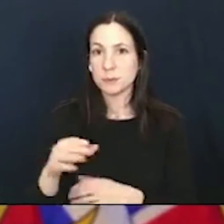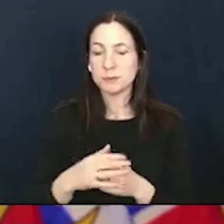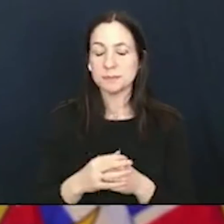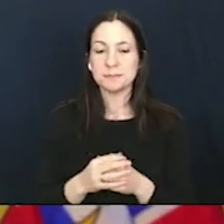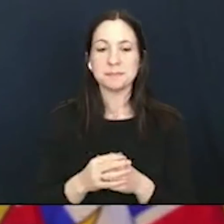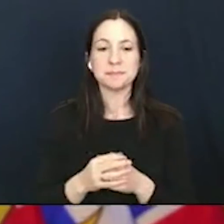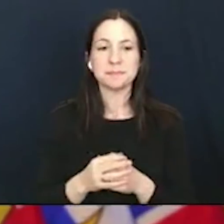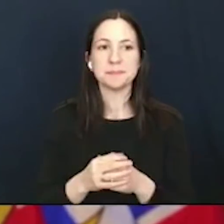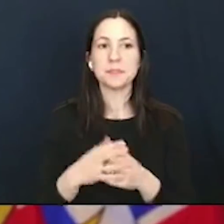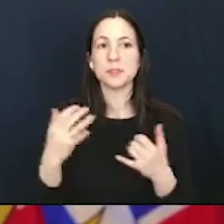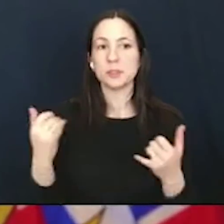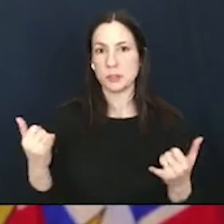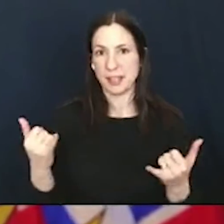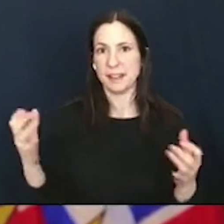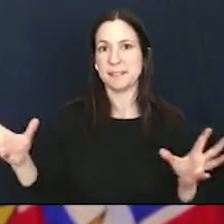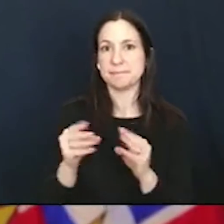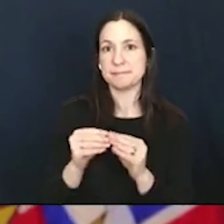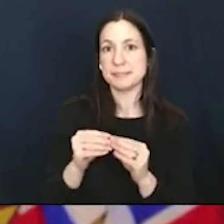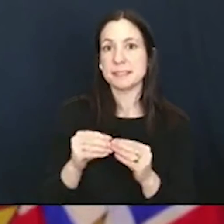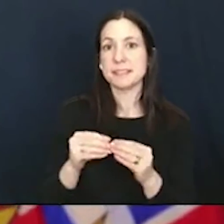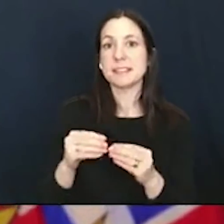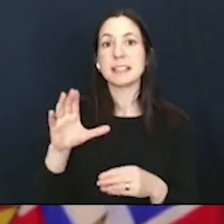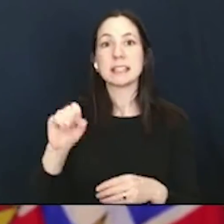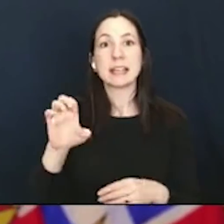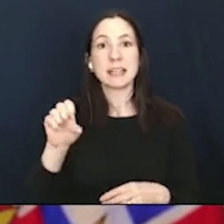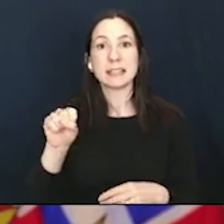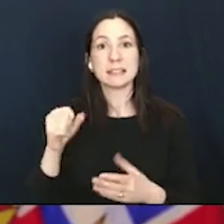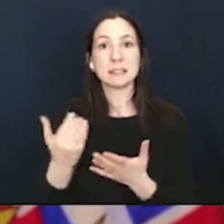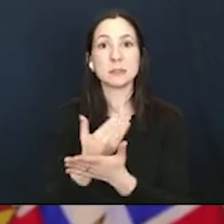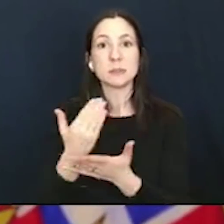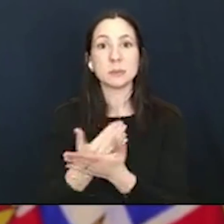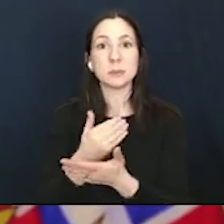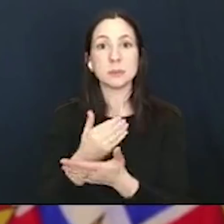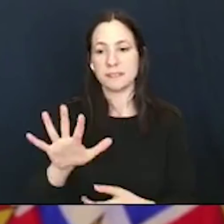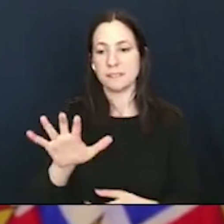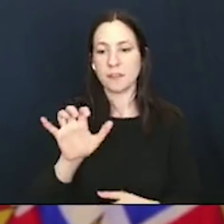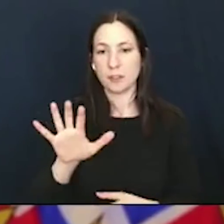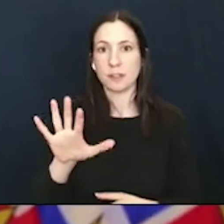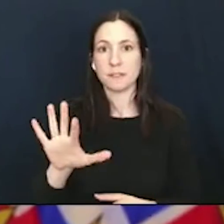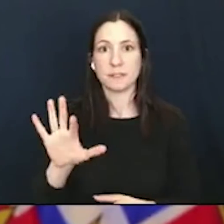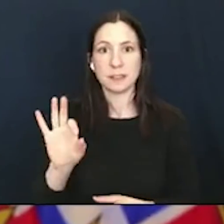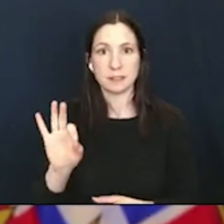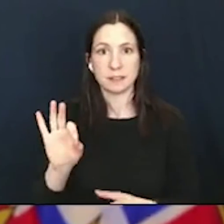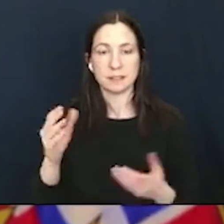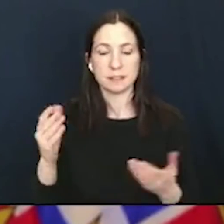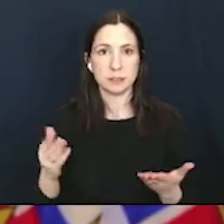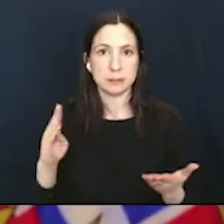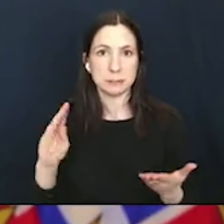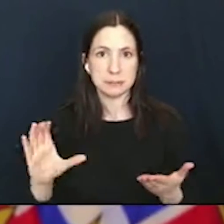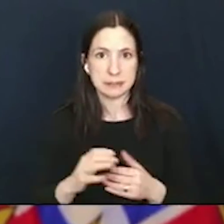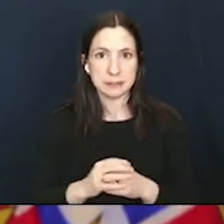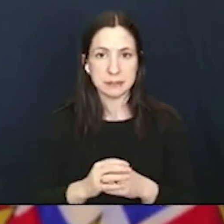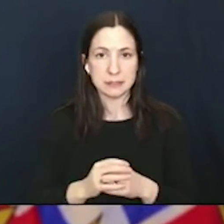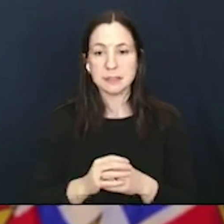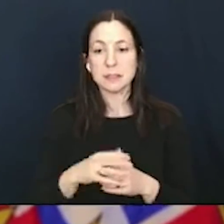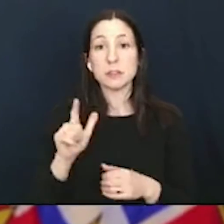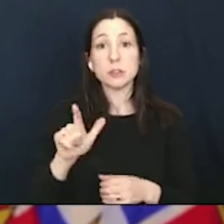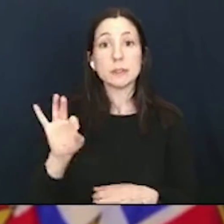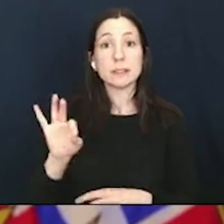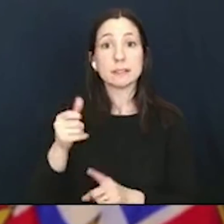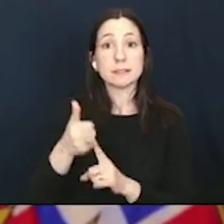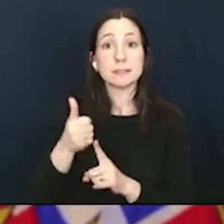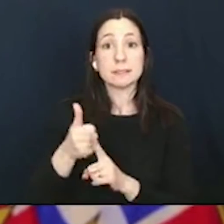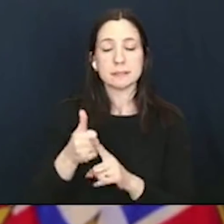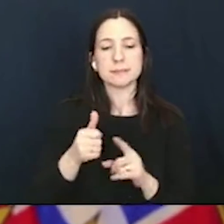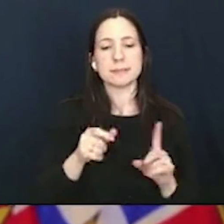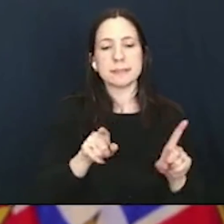Today, we have a total of 559 new cases of COVID-19 in British Columbia, 29